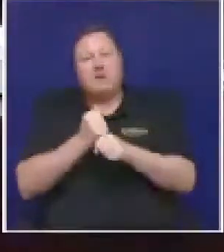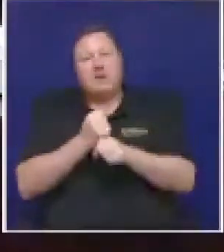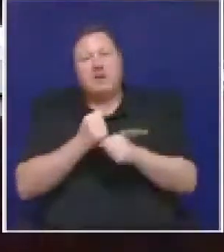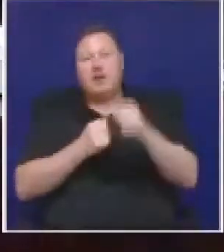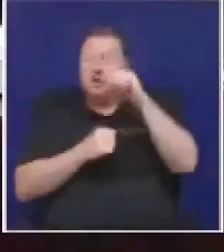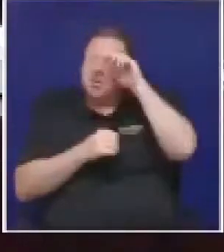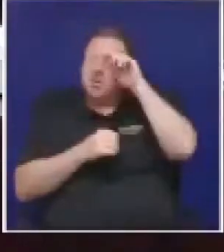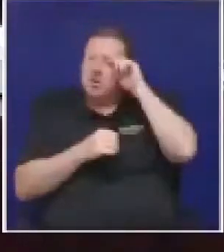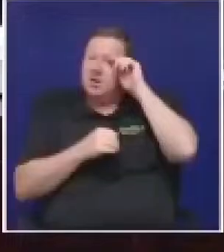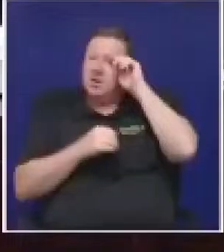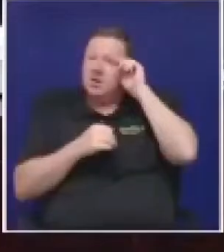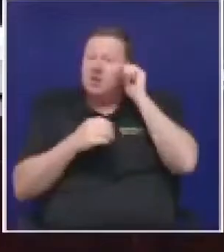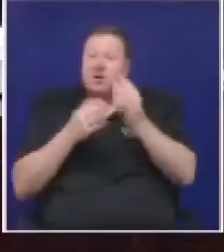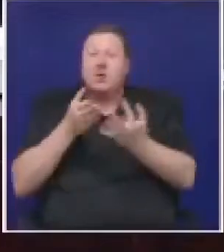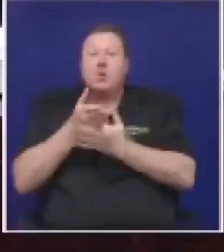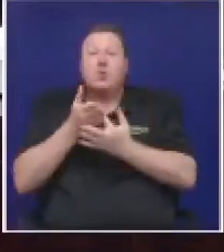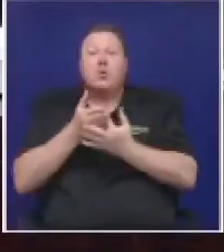Agency.